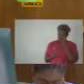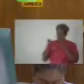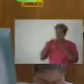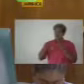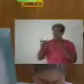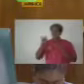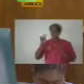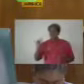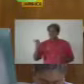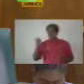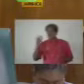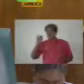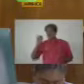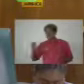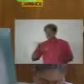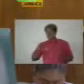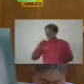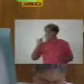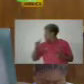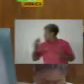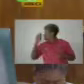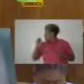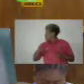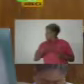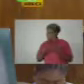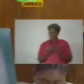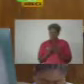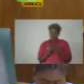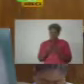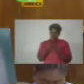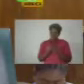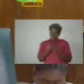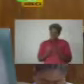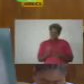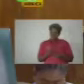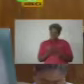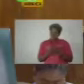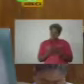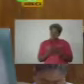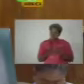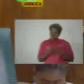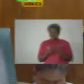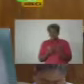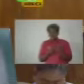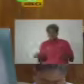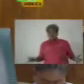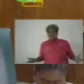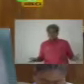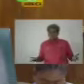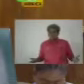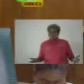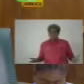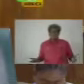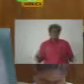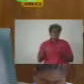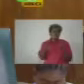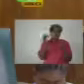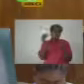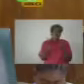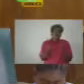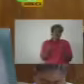JDX, the NDX, all these things, the funds available, the budget will show, yeah, was nowhere